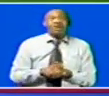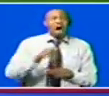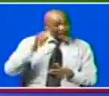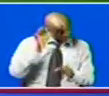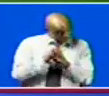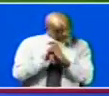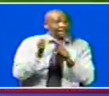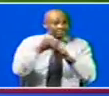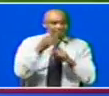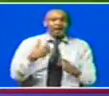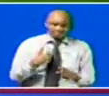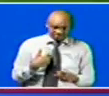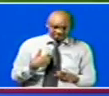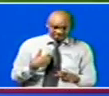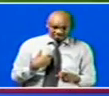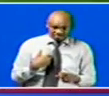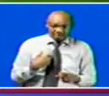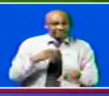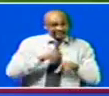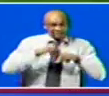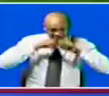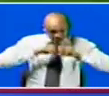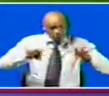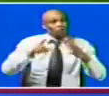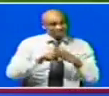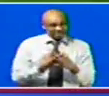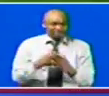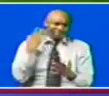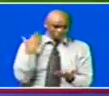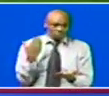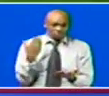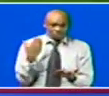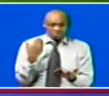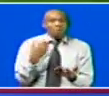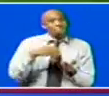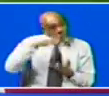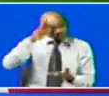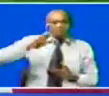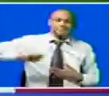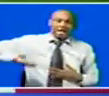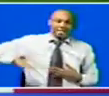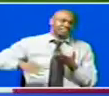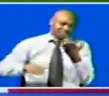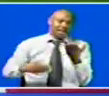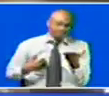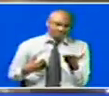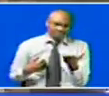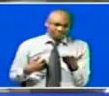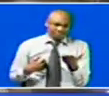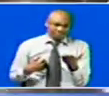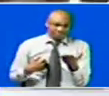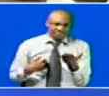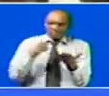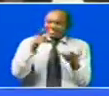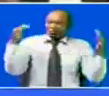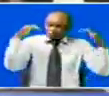achieved in furthering the devolution agenda, much more still remains to be done. Ikiwa ni